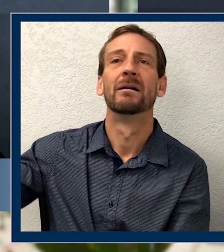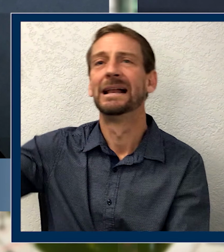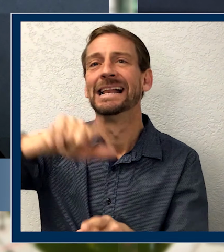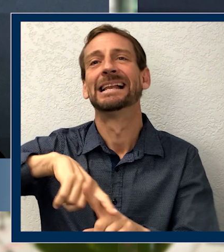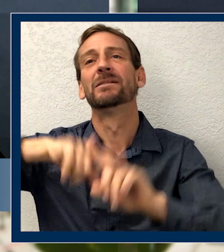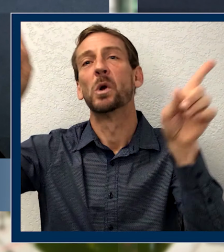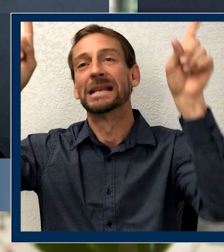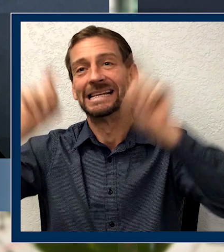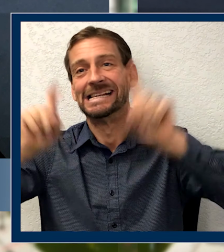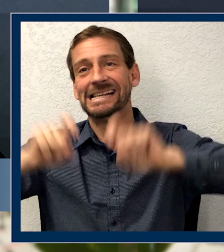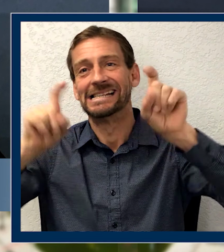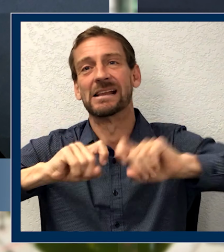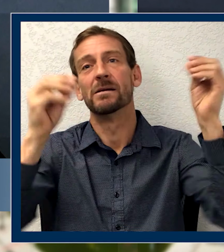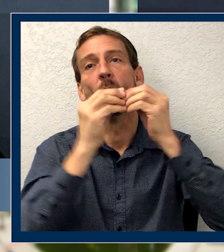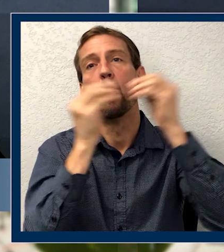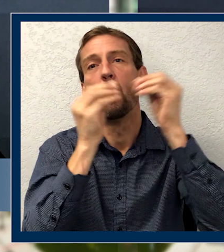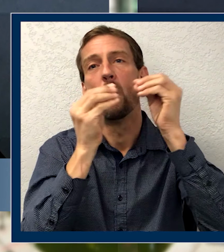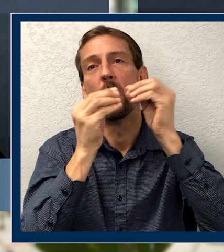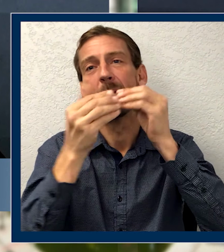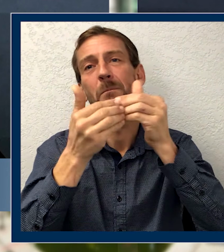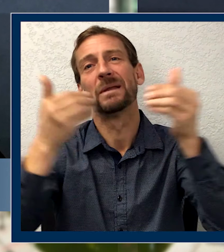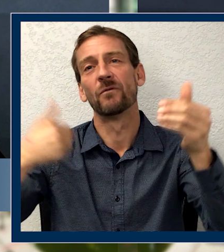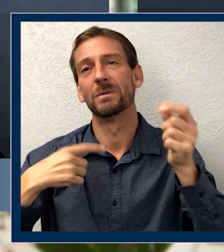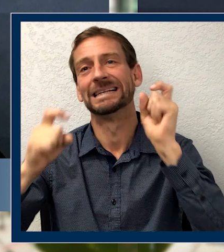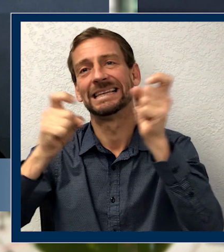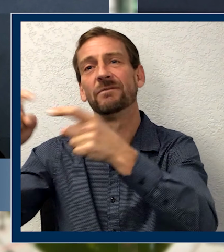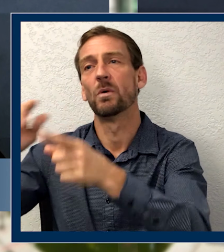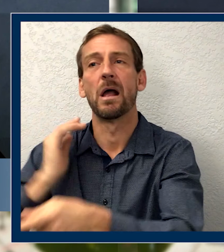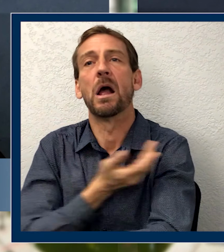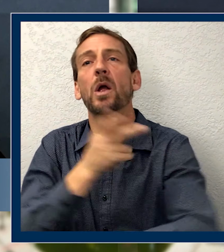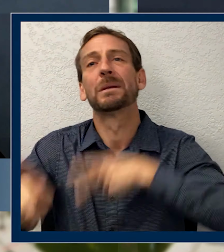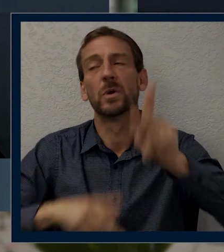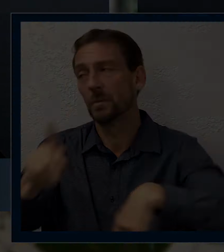level of scrutiny before we allow our residents to receive the vaccine.